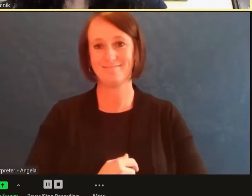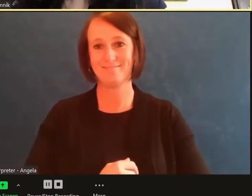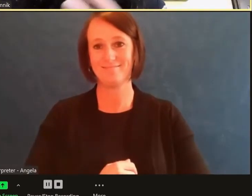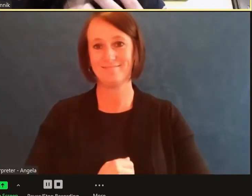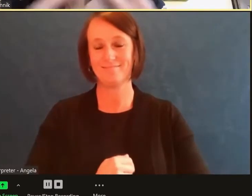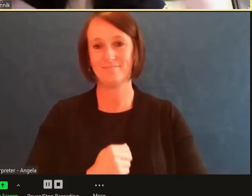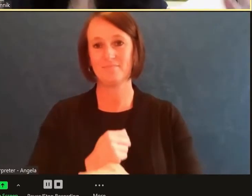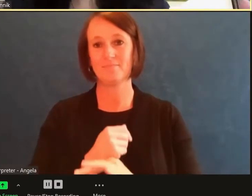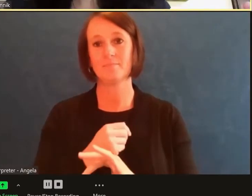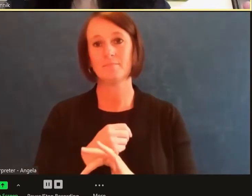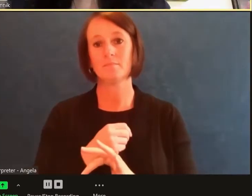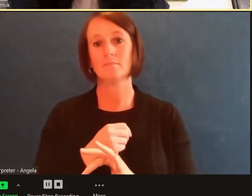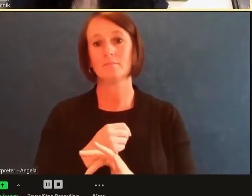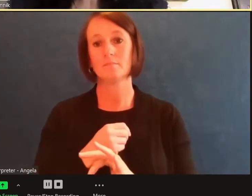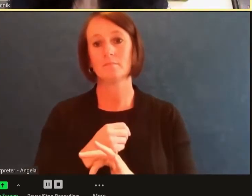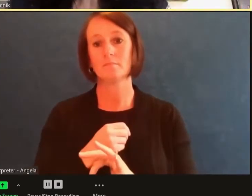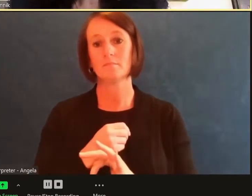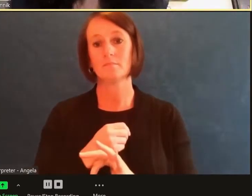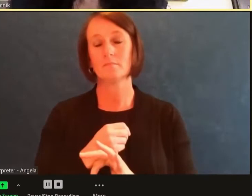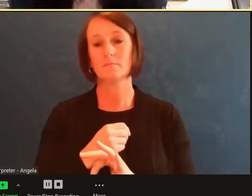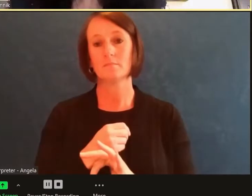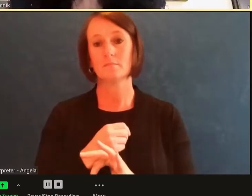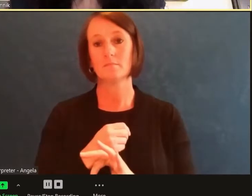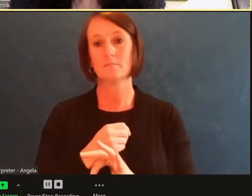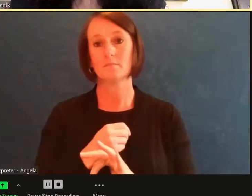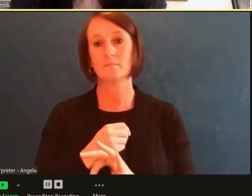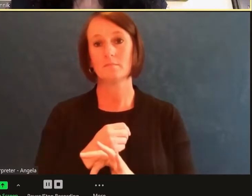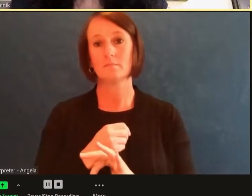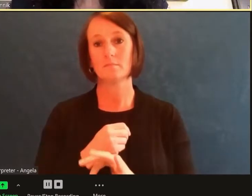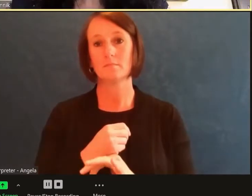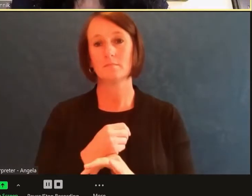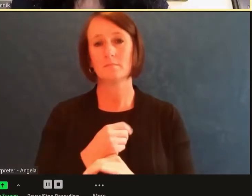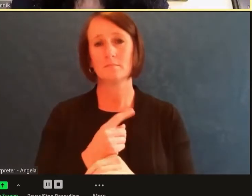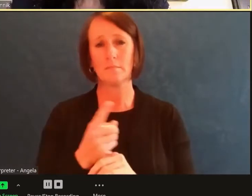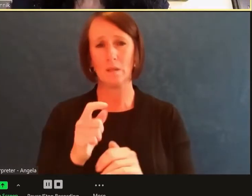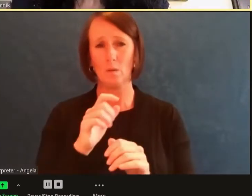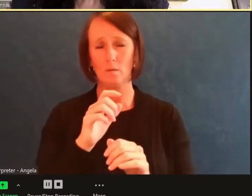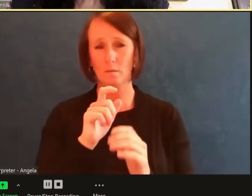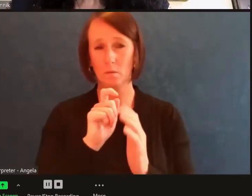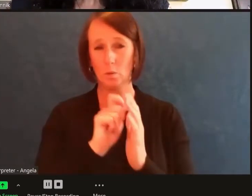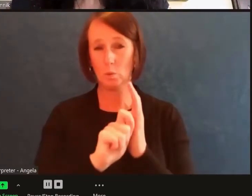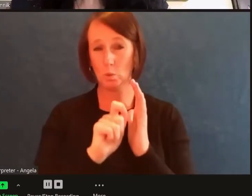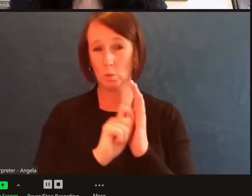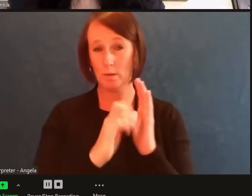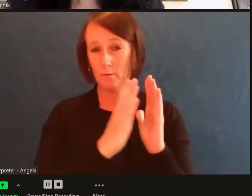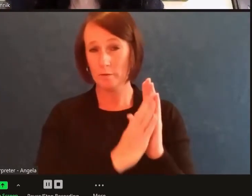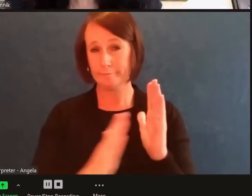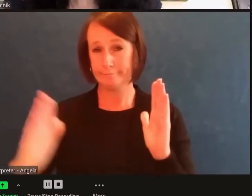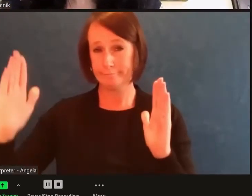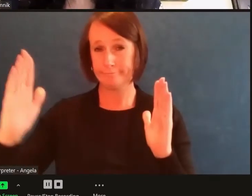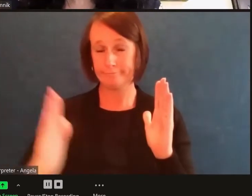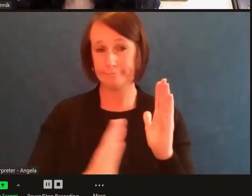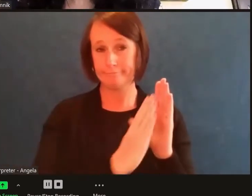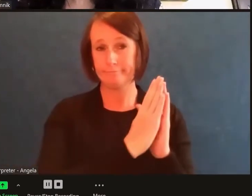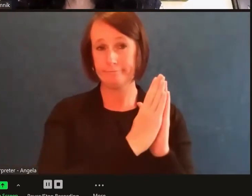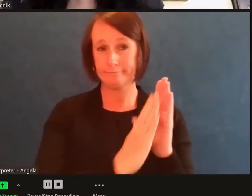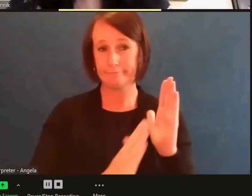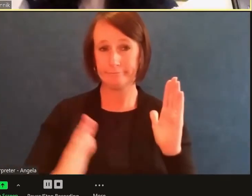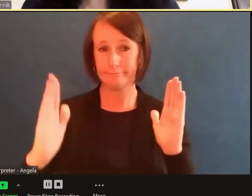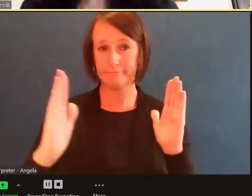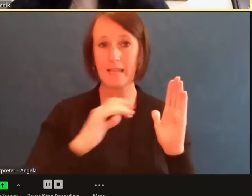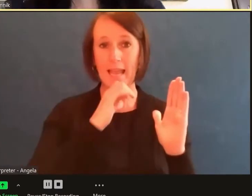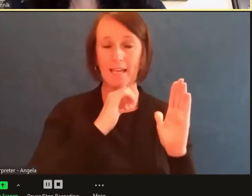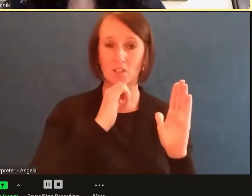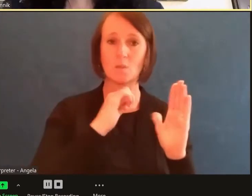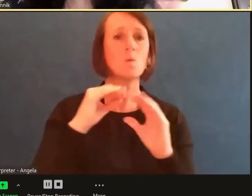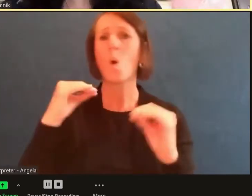Eric, you've written for almost all ages now. Yeah, board books up to YA. No adult. No